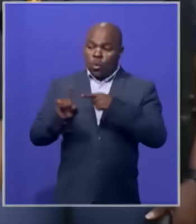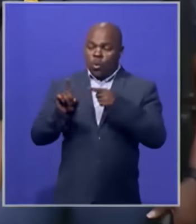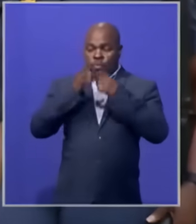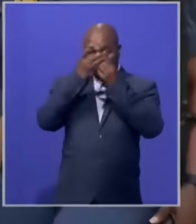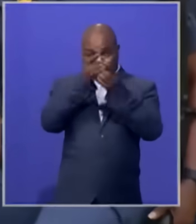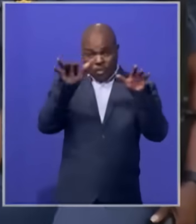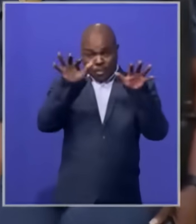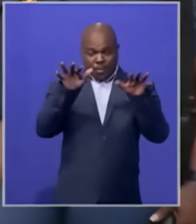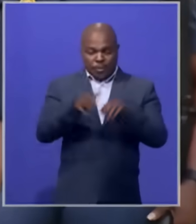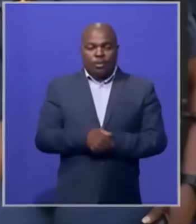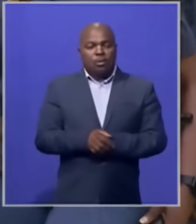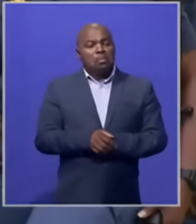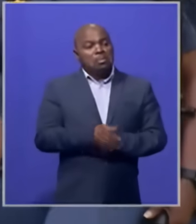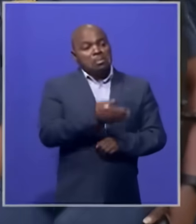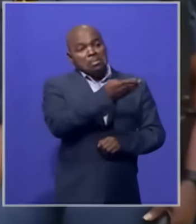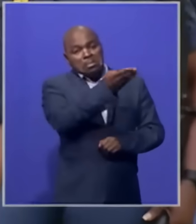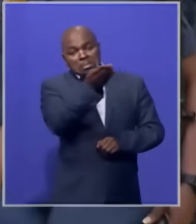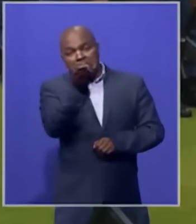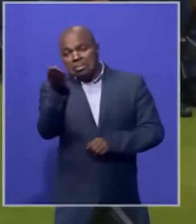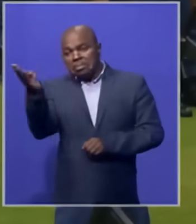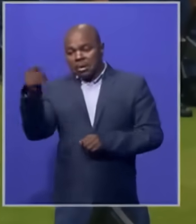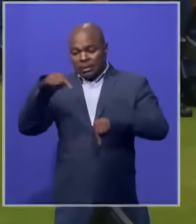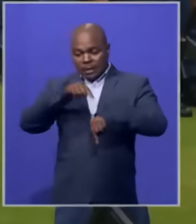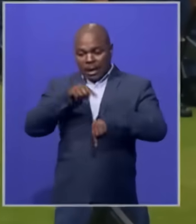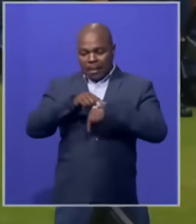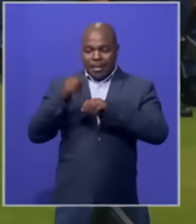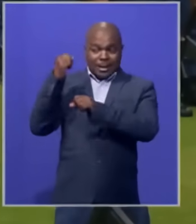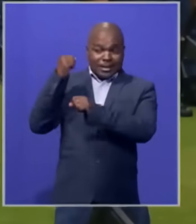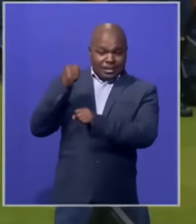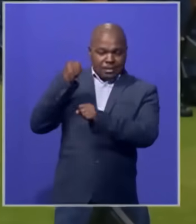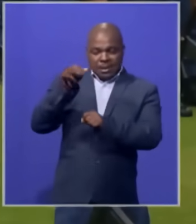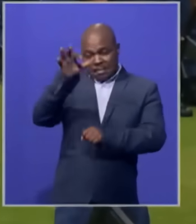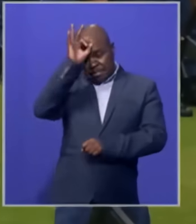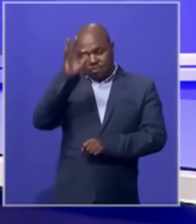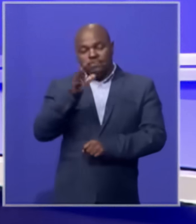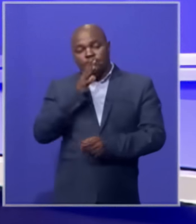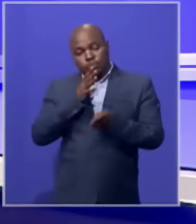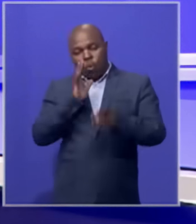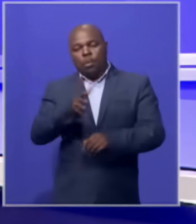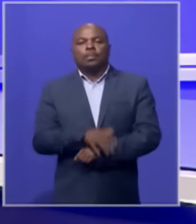ba le maphodisa a mantši ditikologong nakong ye ya setla sa Keresemose.